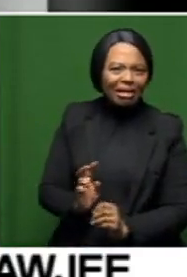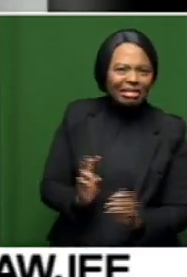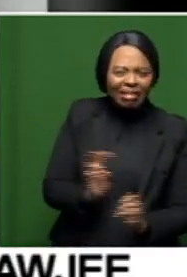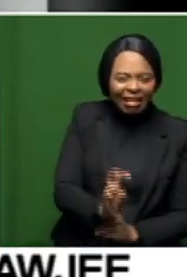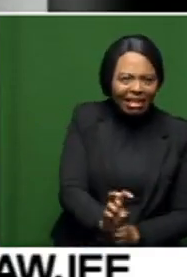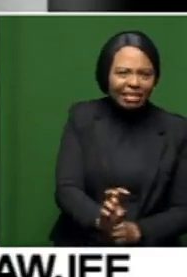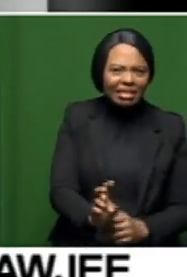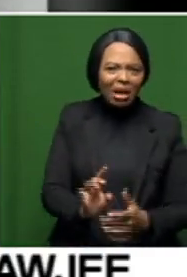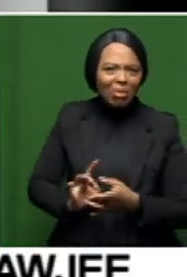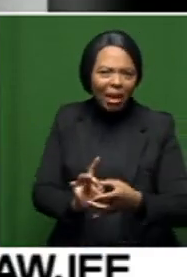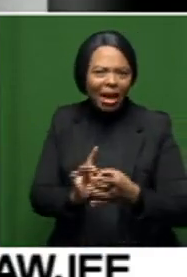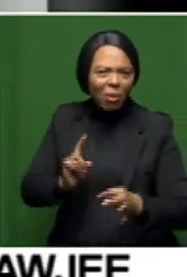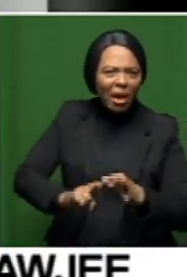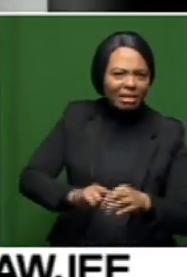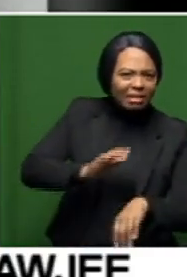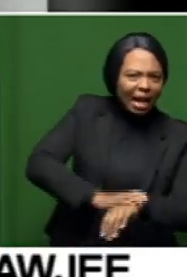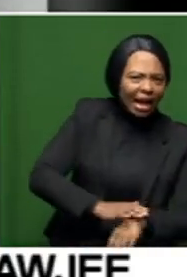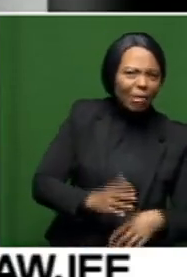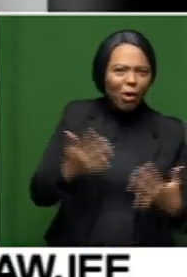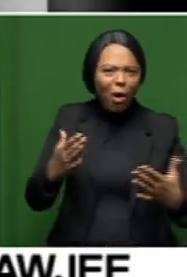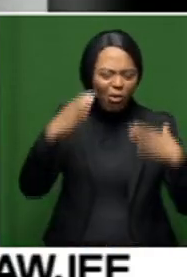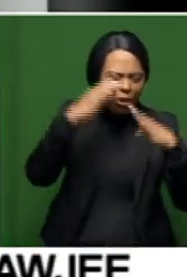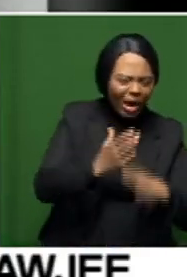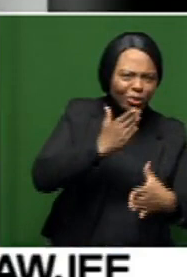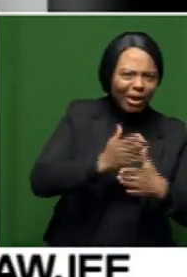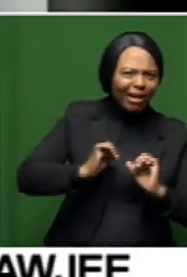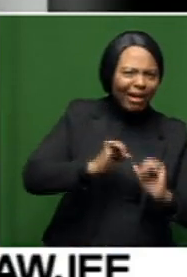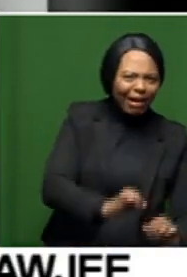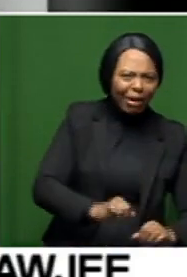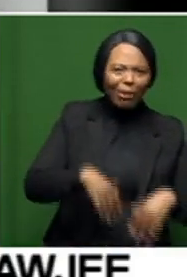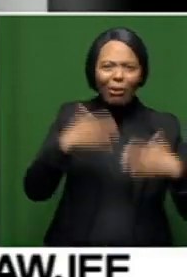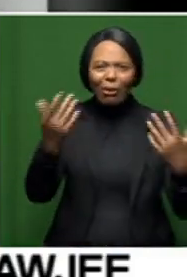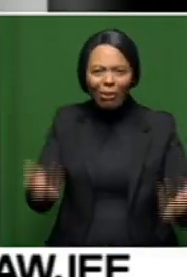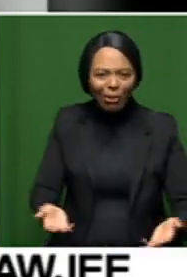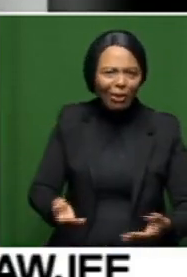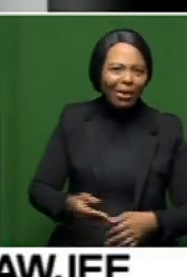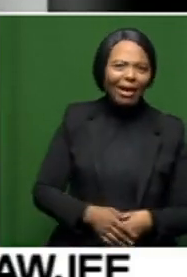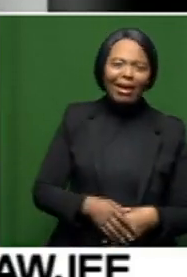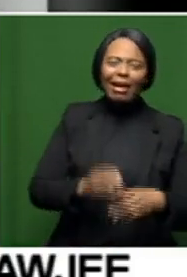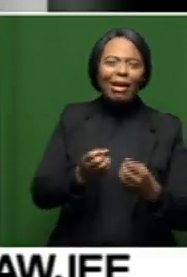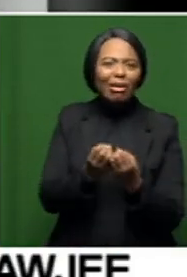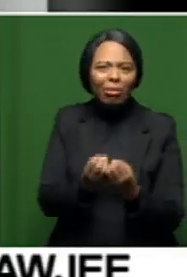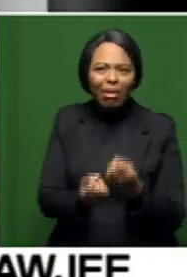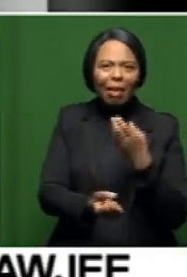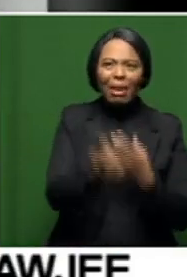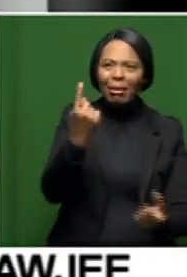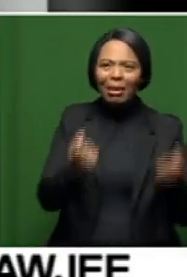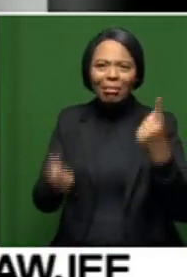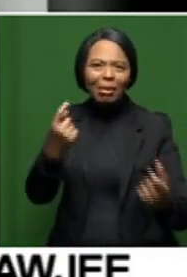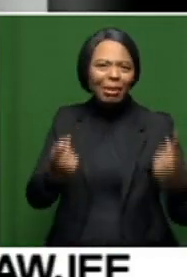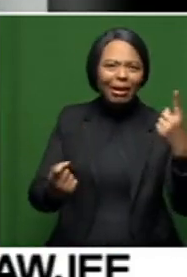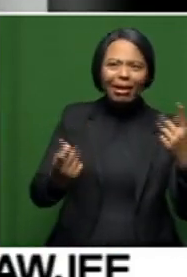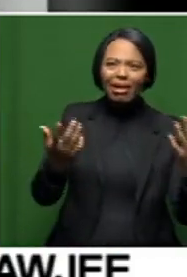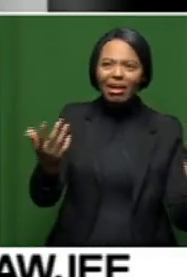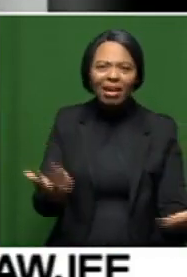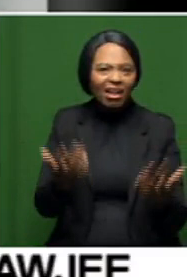quality time? Are they focusing too much on work? Like, you know, all this stuff. And then there's all this newfangled stuff about, like, you know,